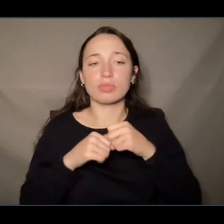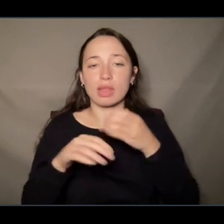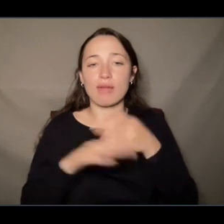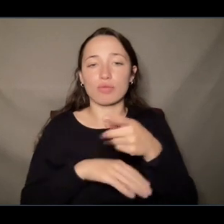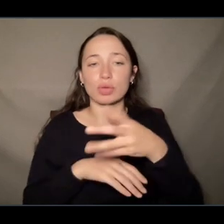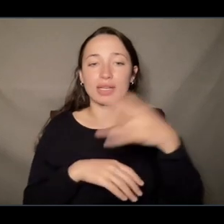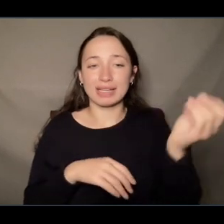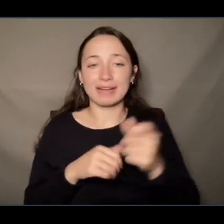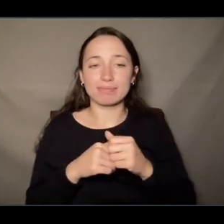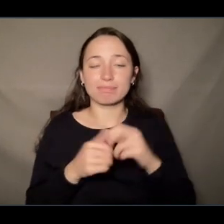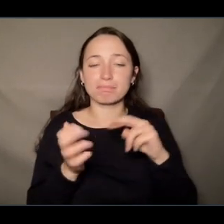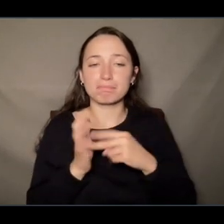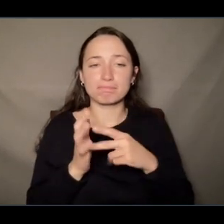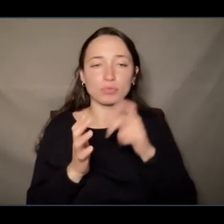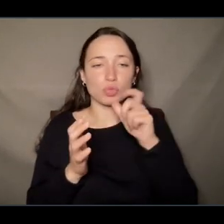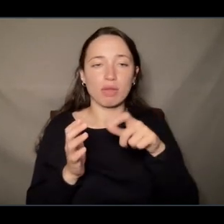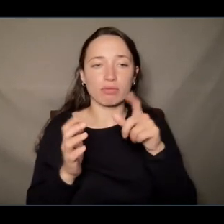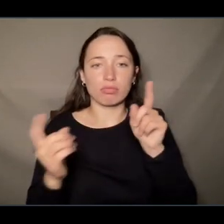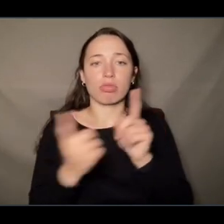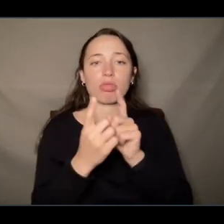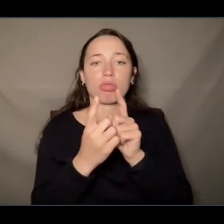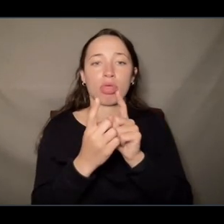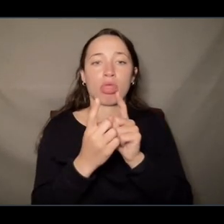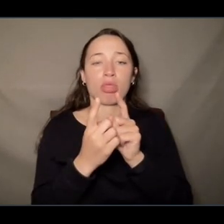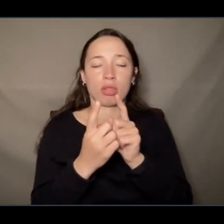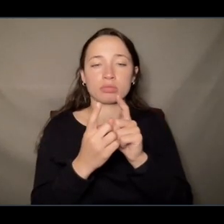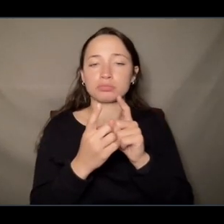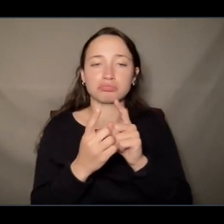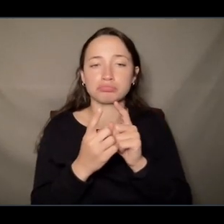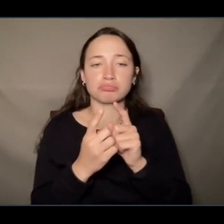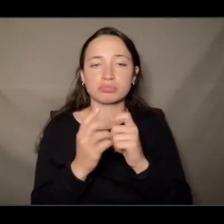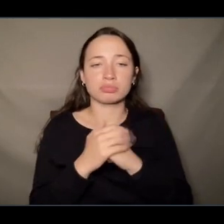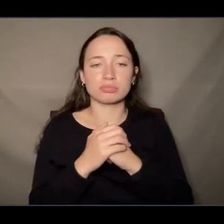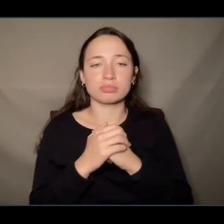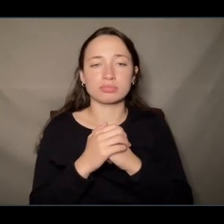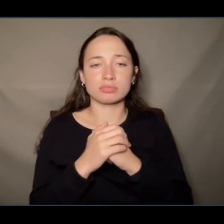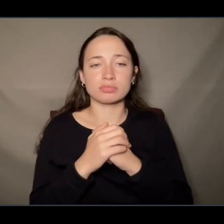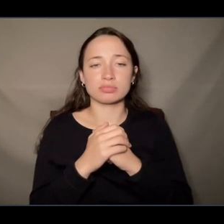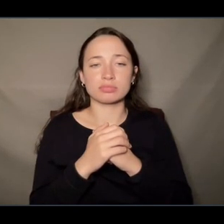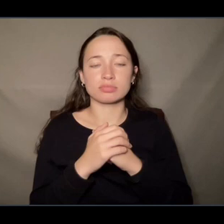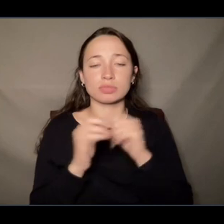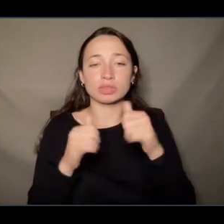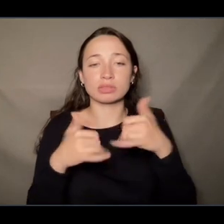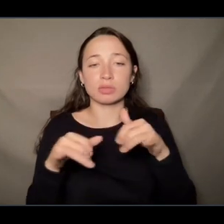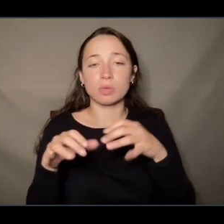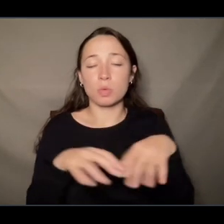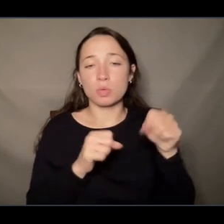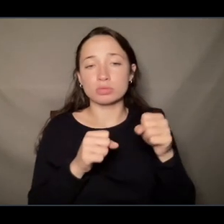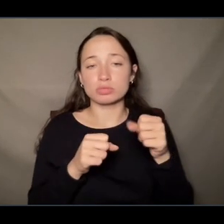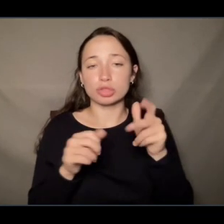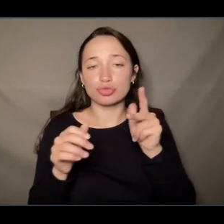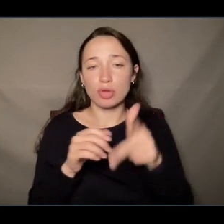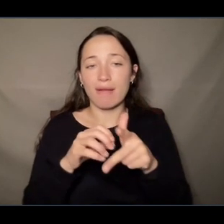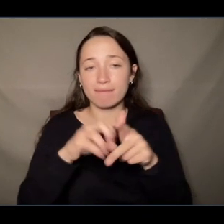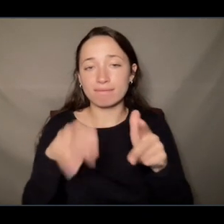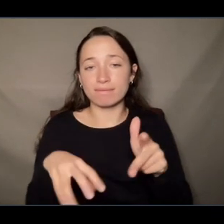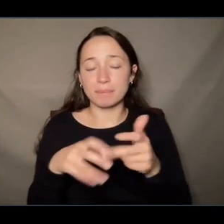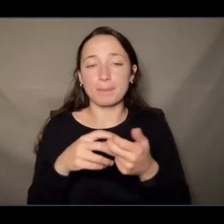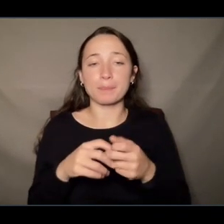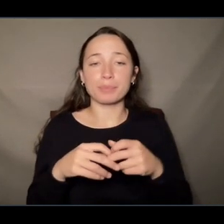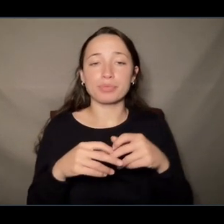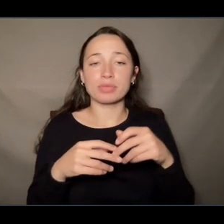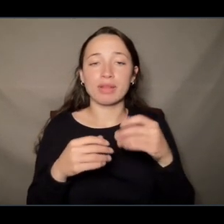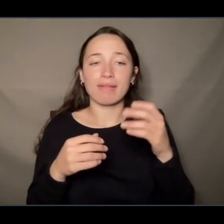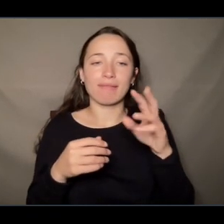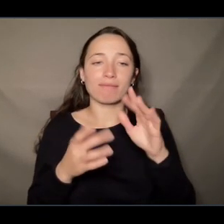in after you leave, so you do not need to come in contact with anyone. And you can still host a drive here. It's a